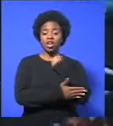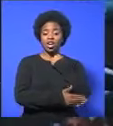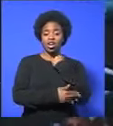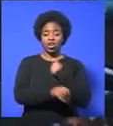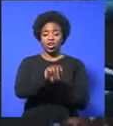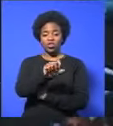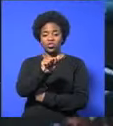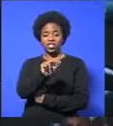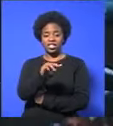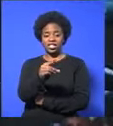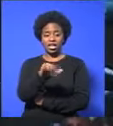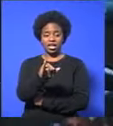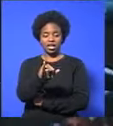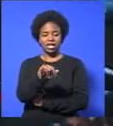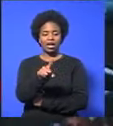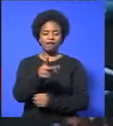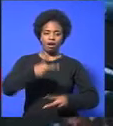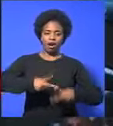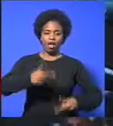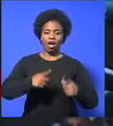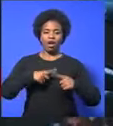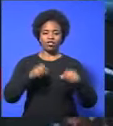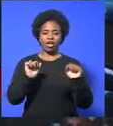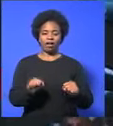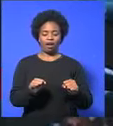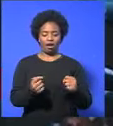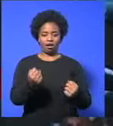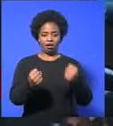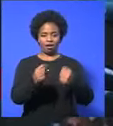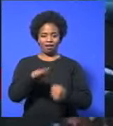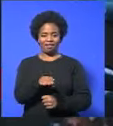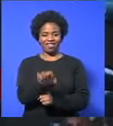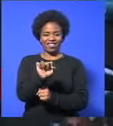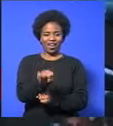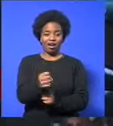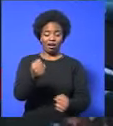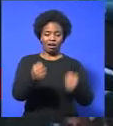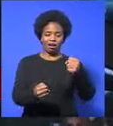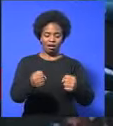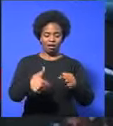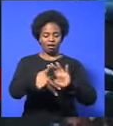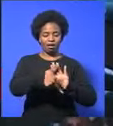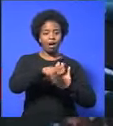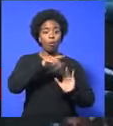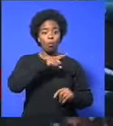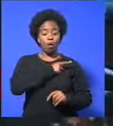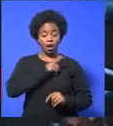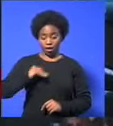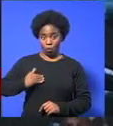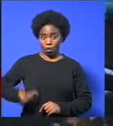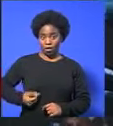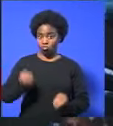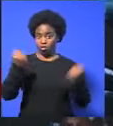And finally, women in Saudi Arabia can now get behind the wheel. The driving ban for women was lifted on Sunday. Saudi King